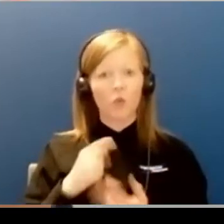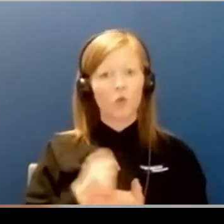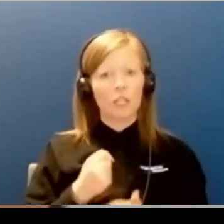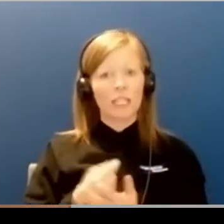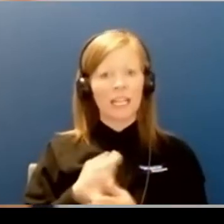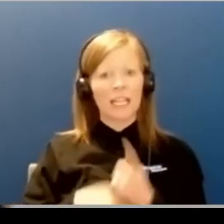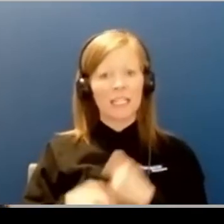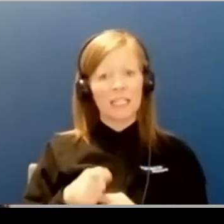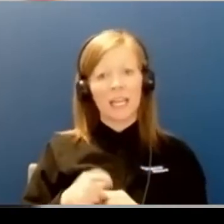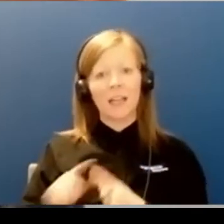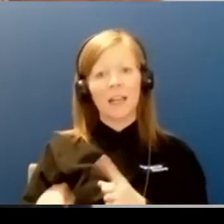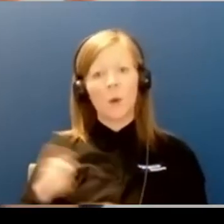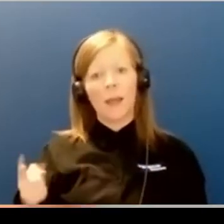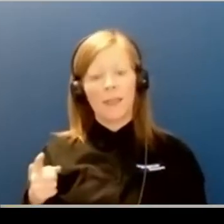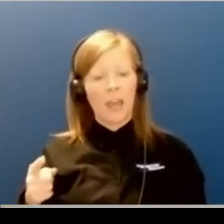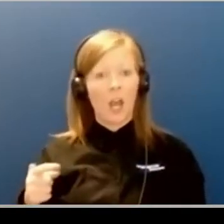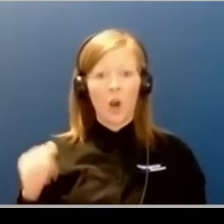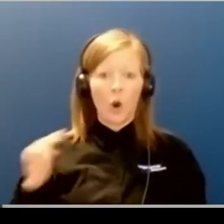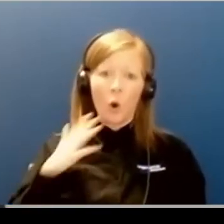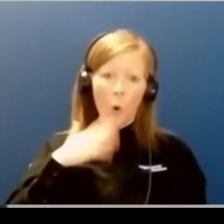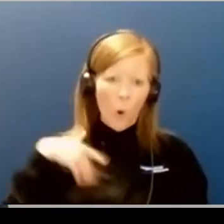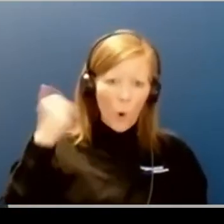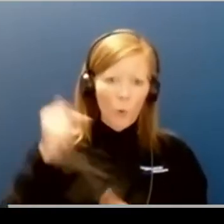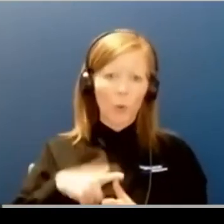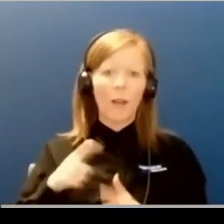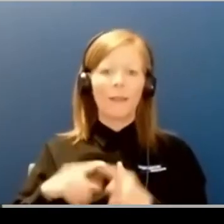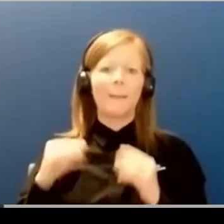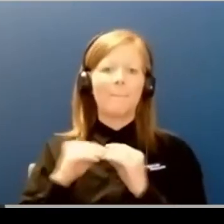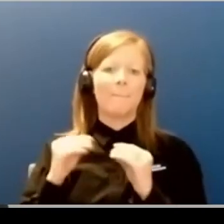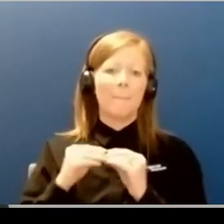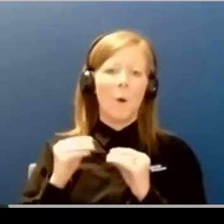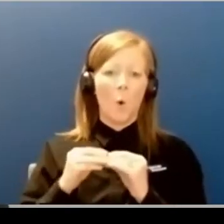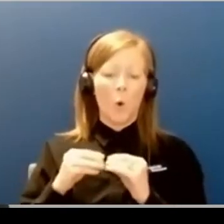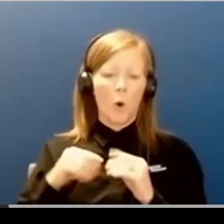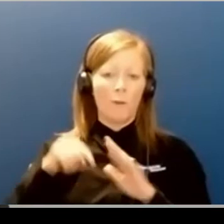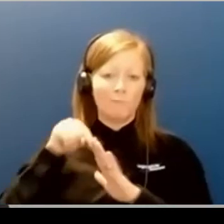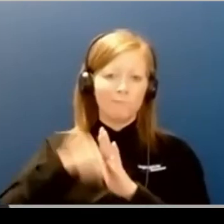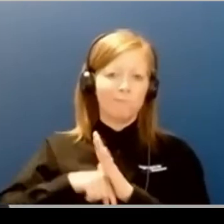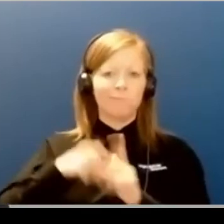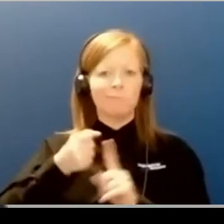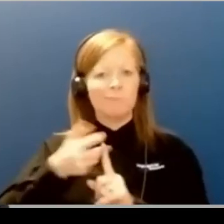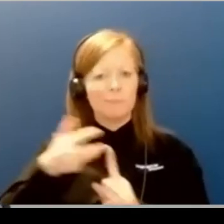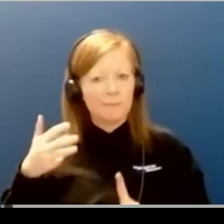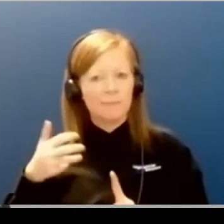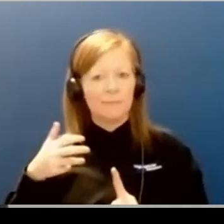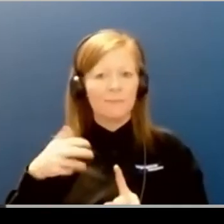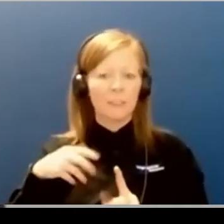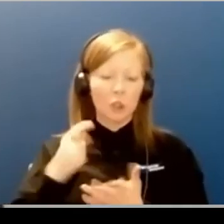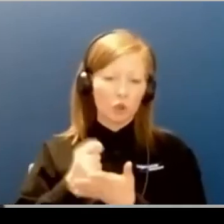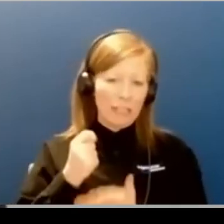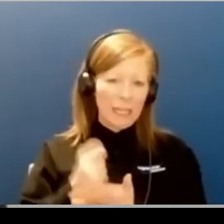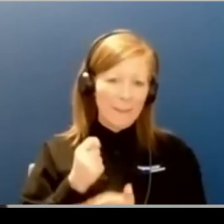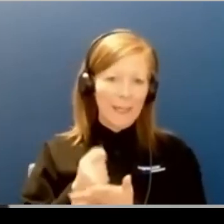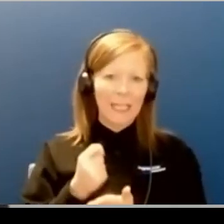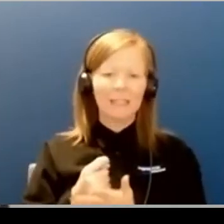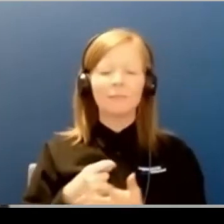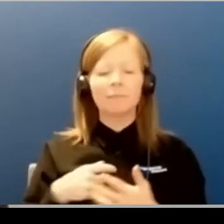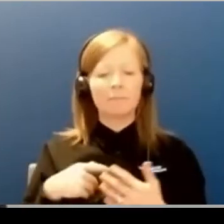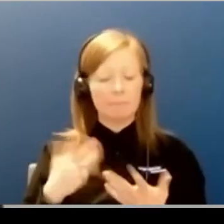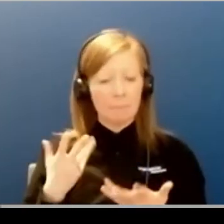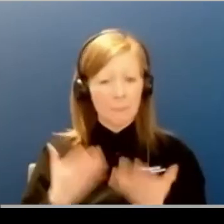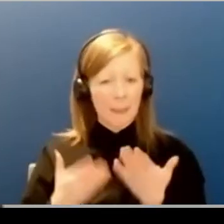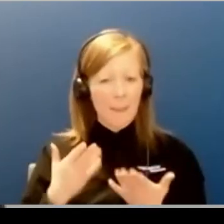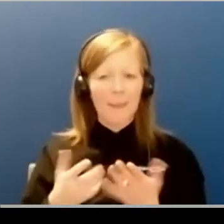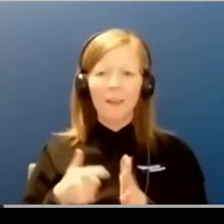they're large, and then we need to do more advanced and more and treatment that requires